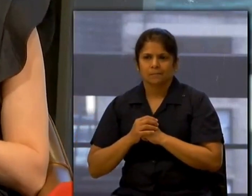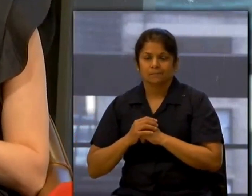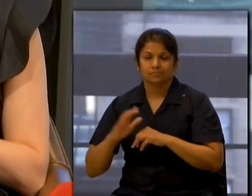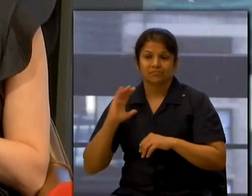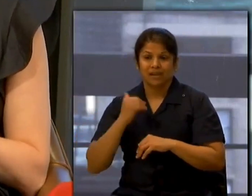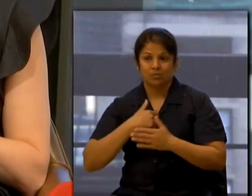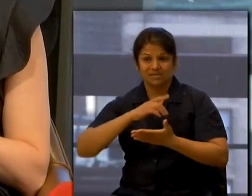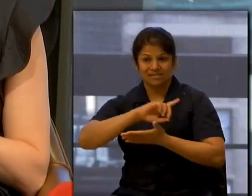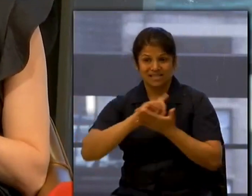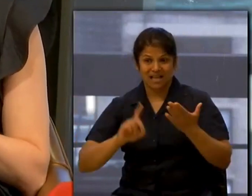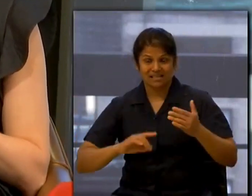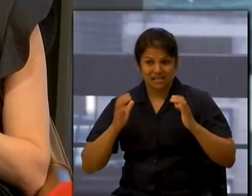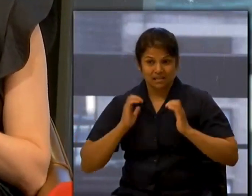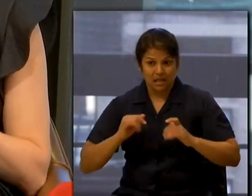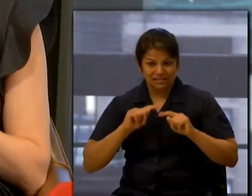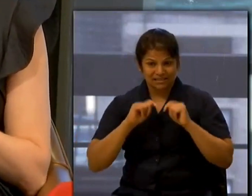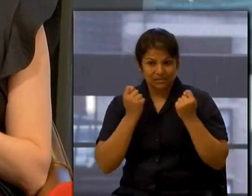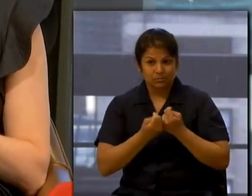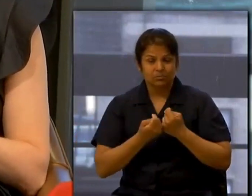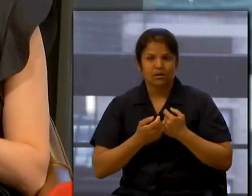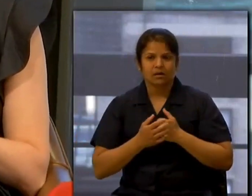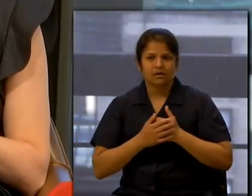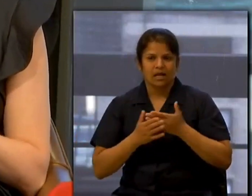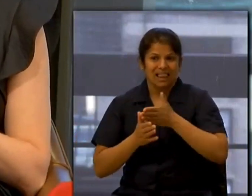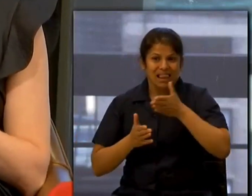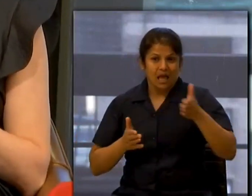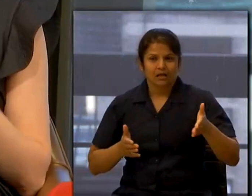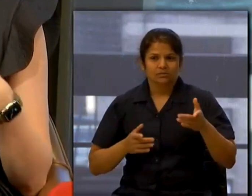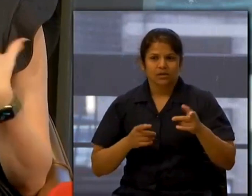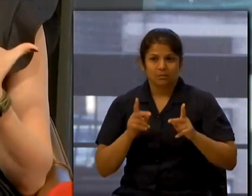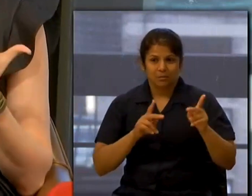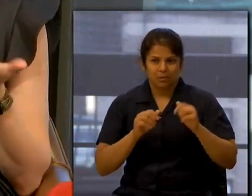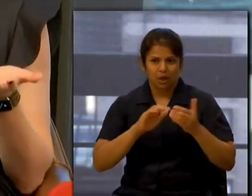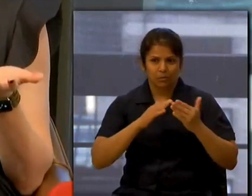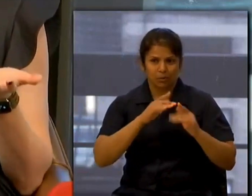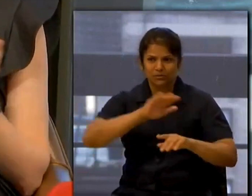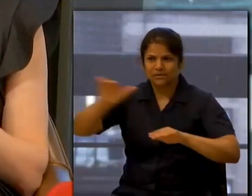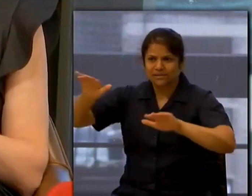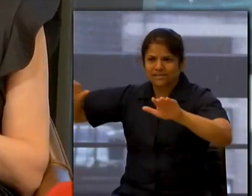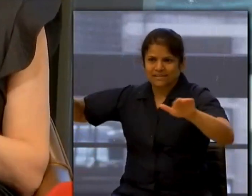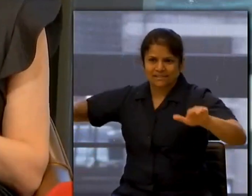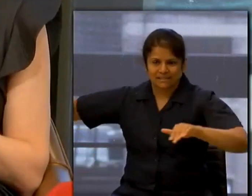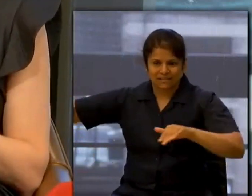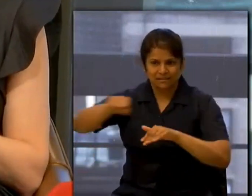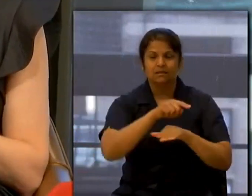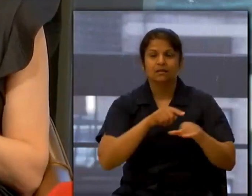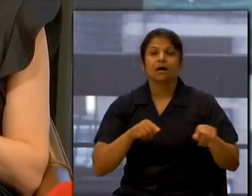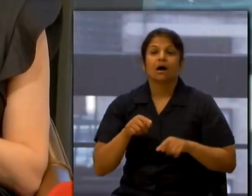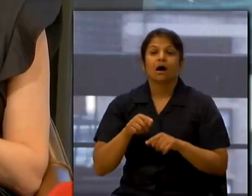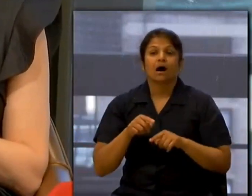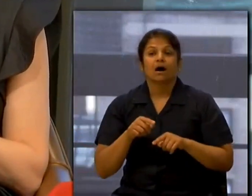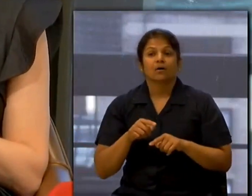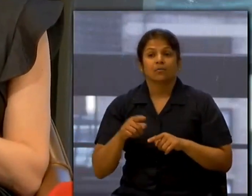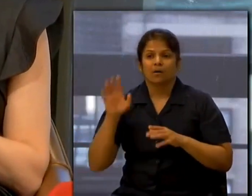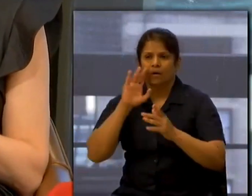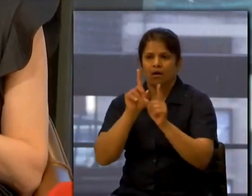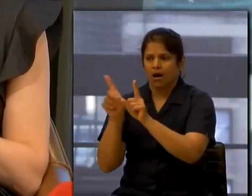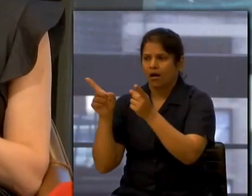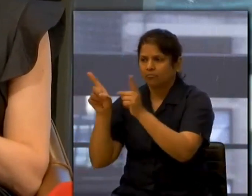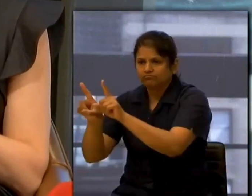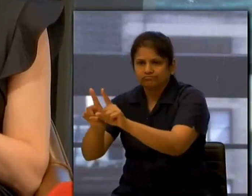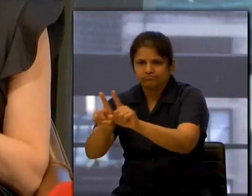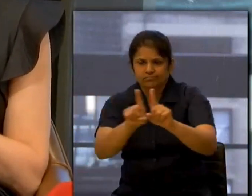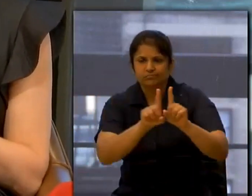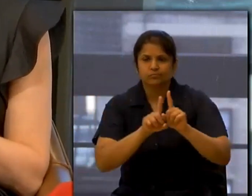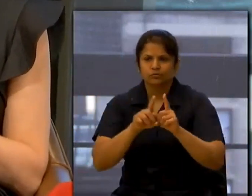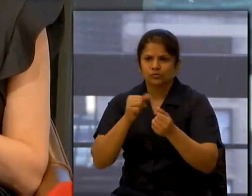some neighbors and some folks in their community to shadow, to basically spend time with and talk to them about meal planning